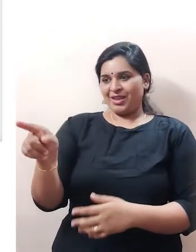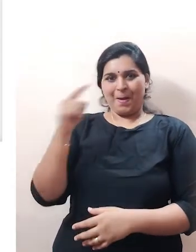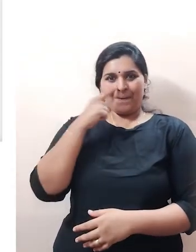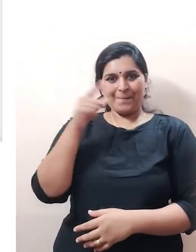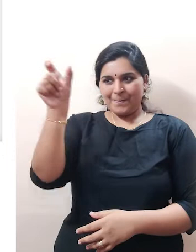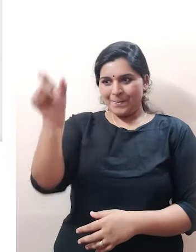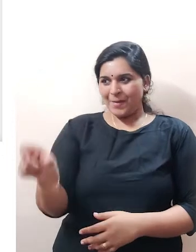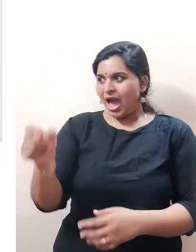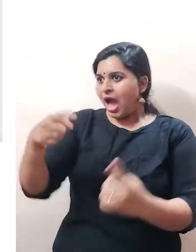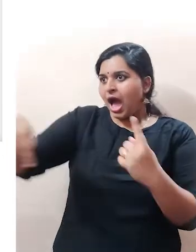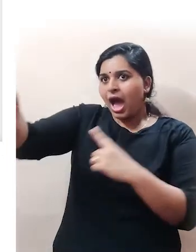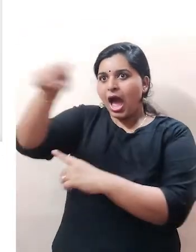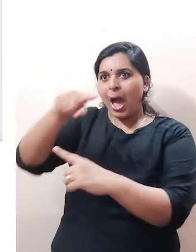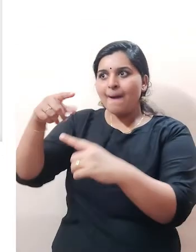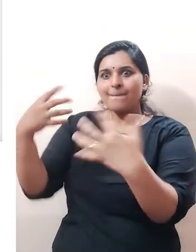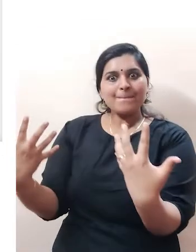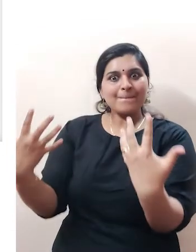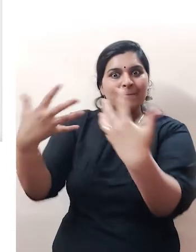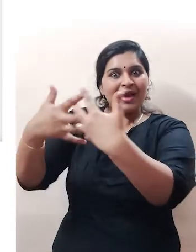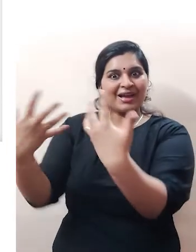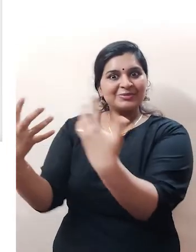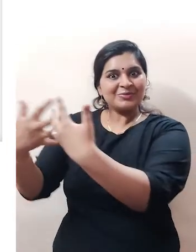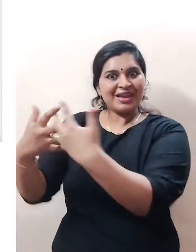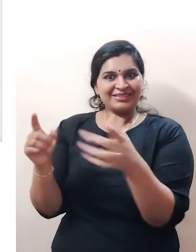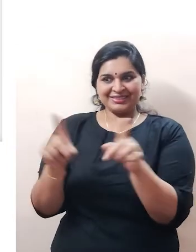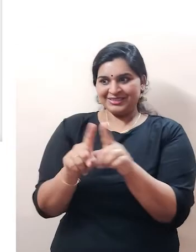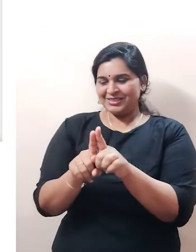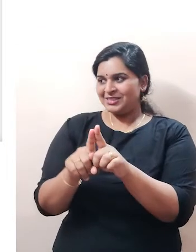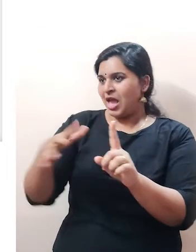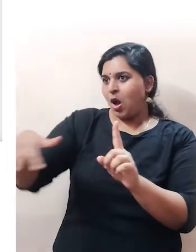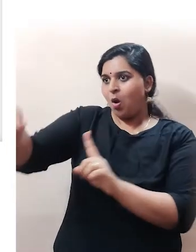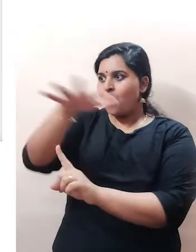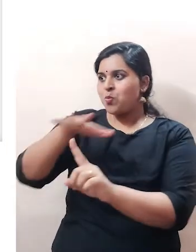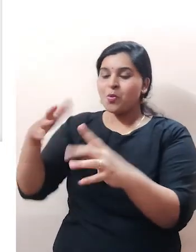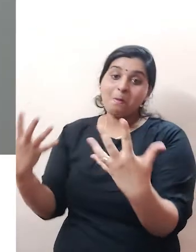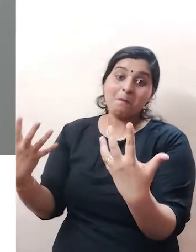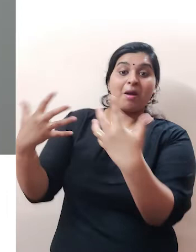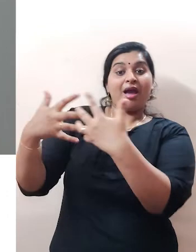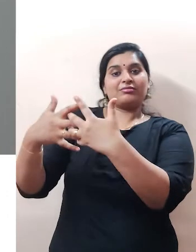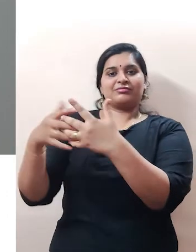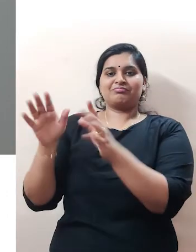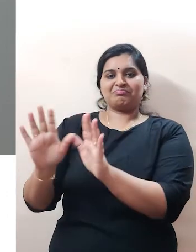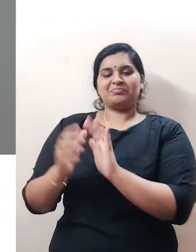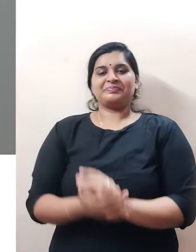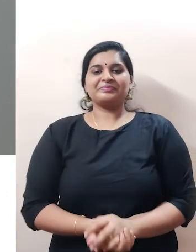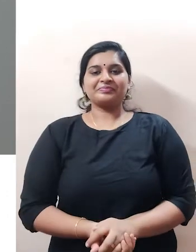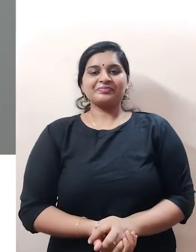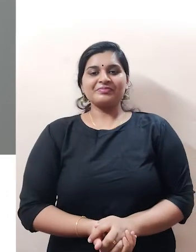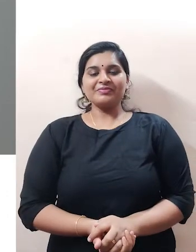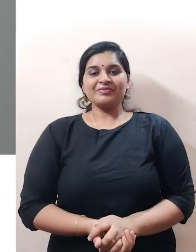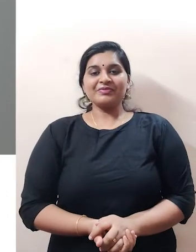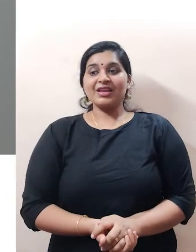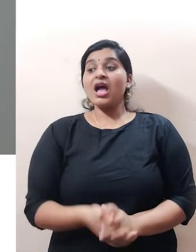to align her allure with the decorative patterns of everything else in the picture to create a unified effect across the surface of the canvas.